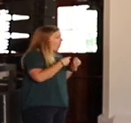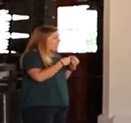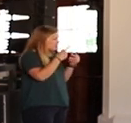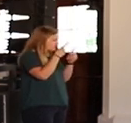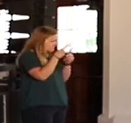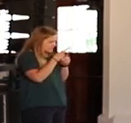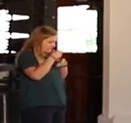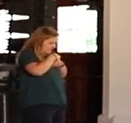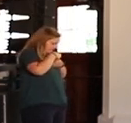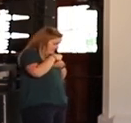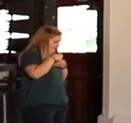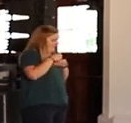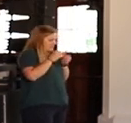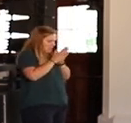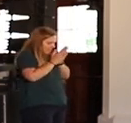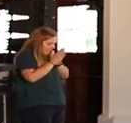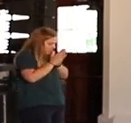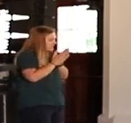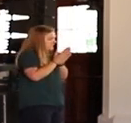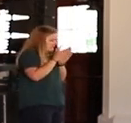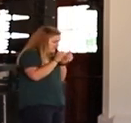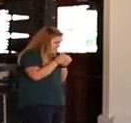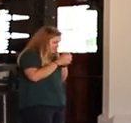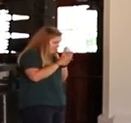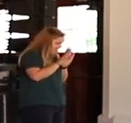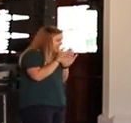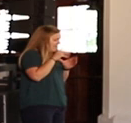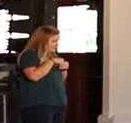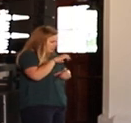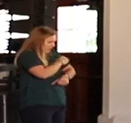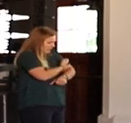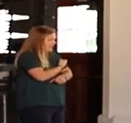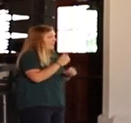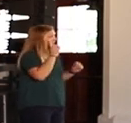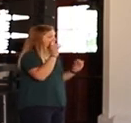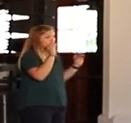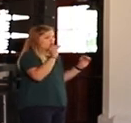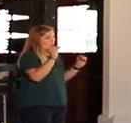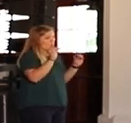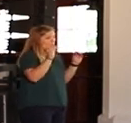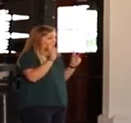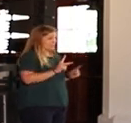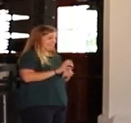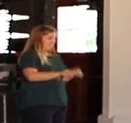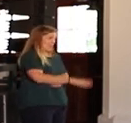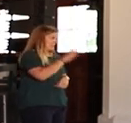locating that inner sense of motivation inside of you, that internal energy, because no one's gonna make you do it.